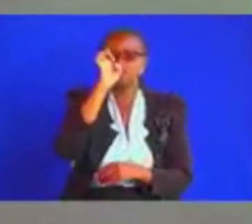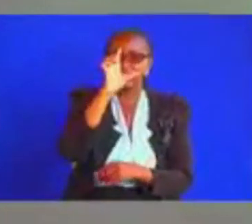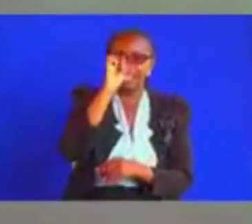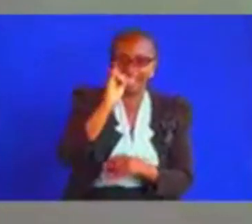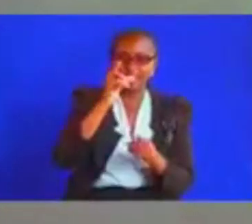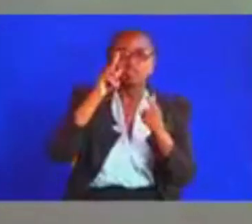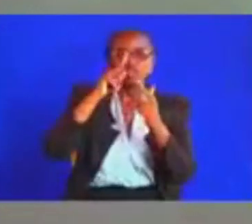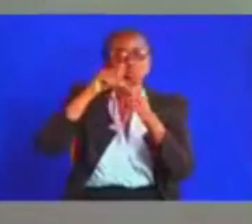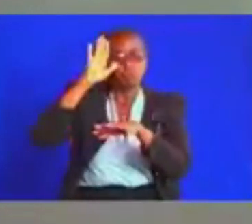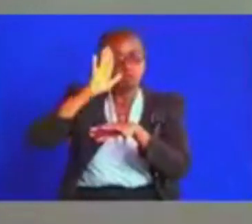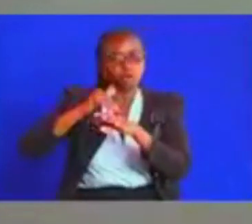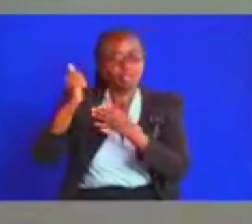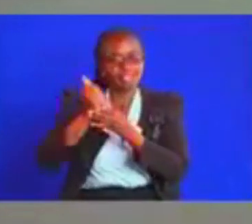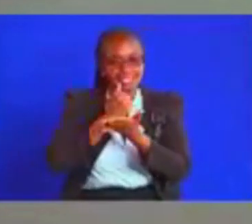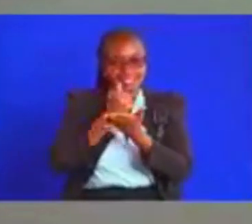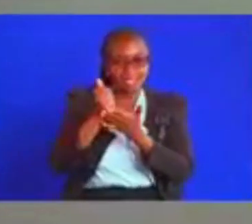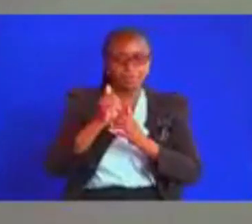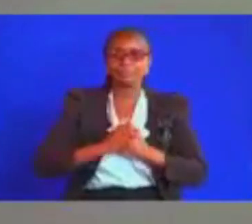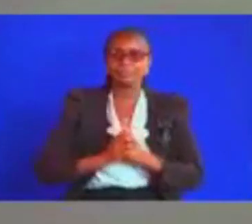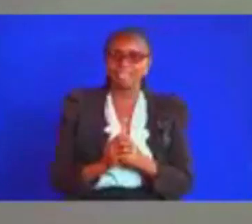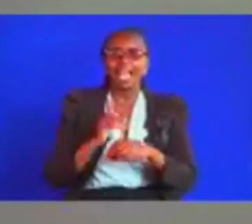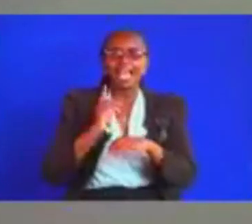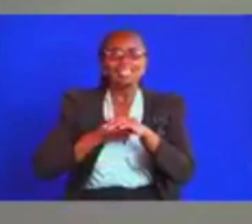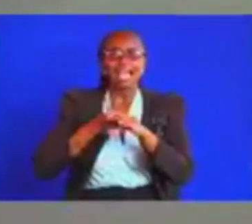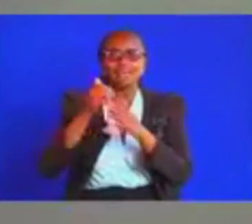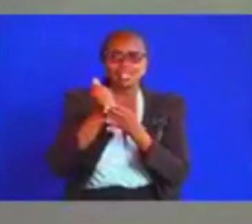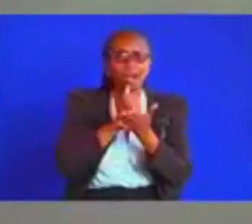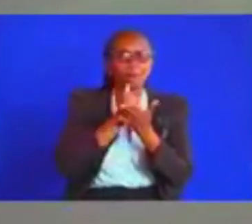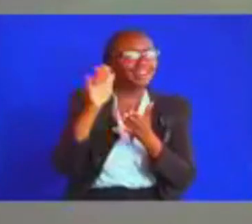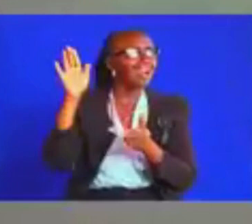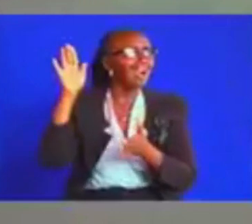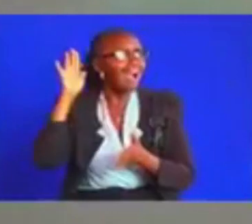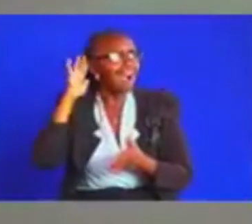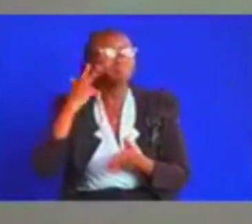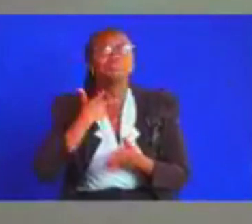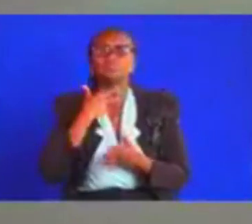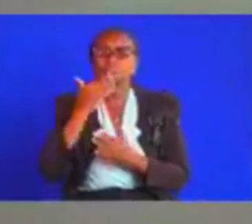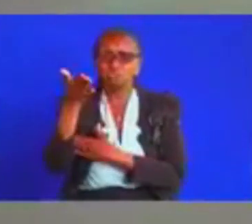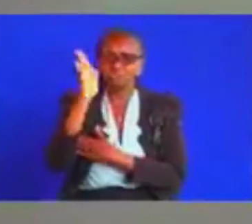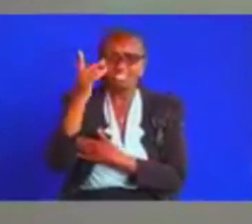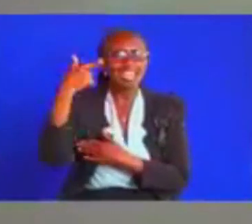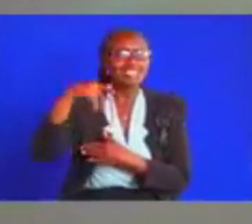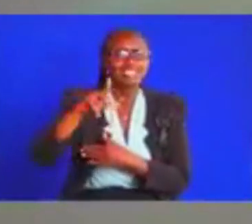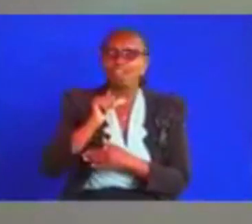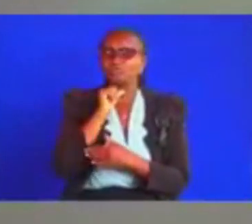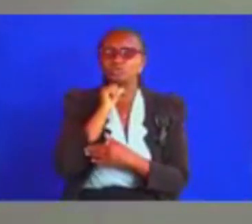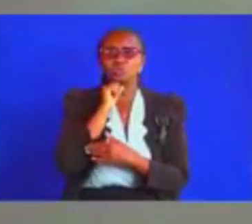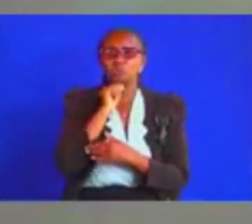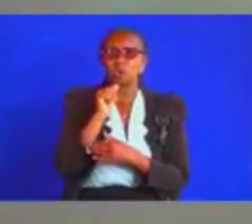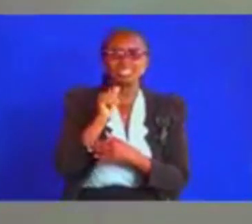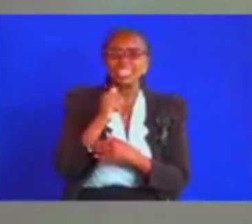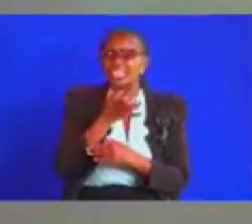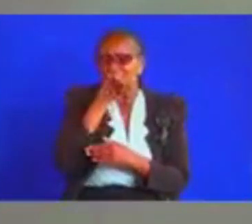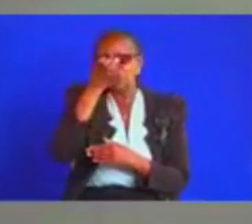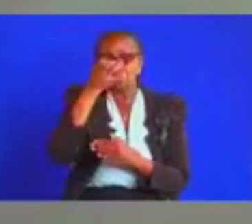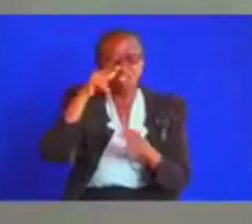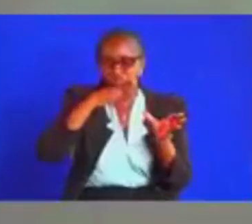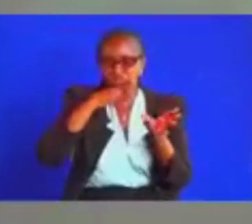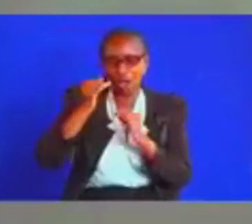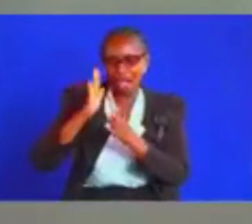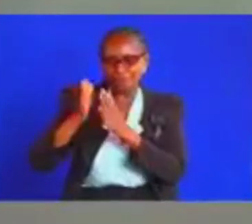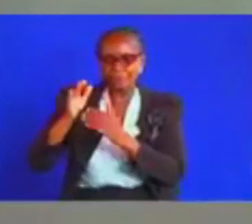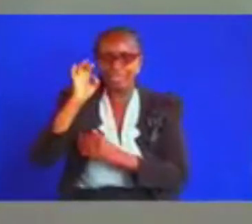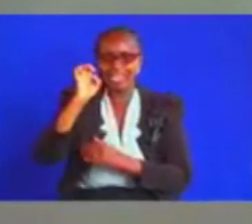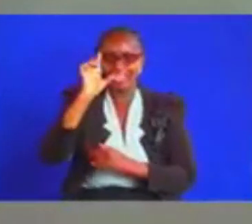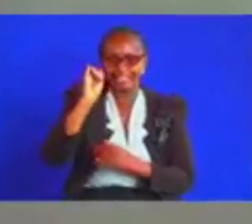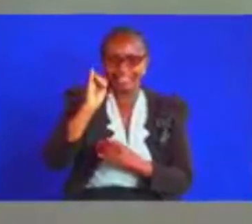Samuel. When Samuel heard the voice of God, he did not assume. He went to Eli. And